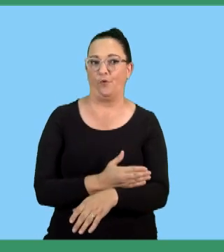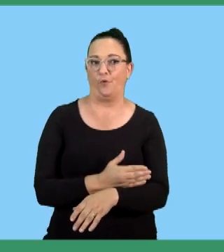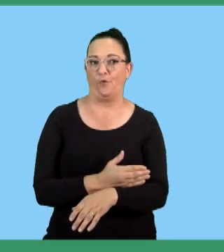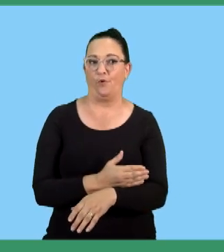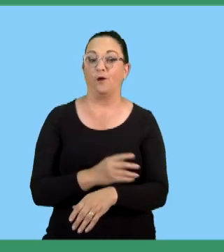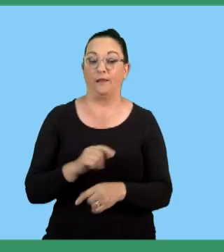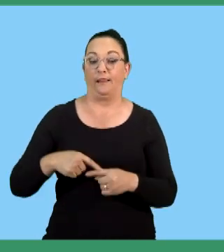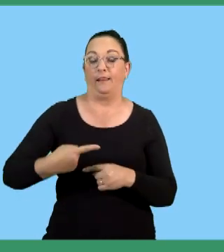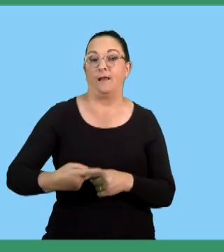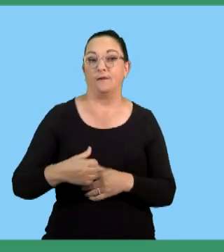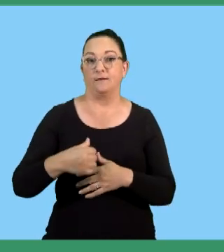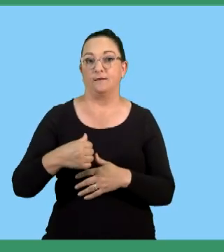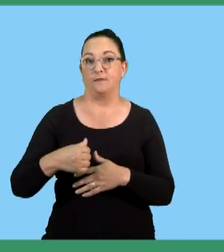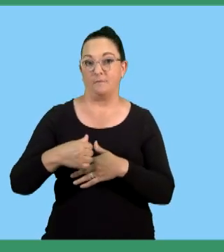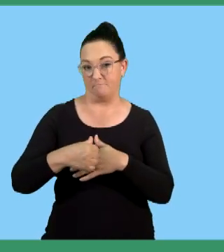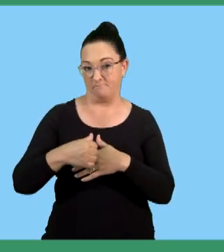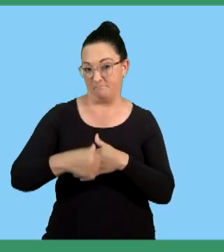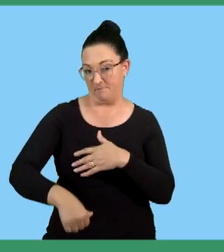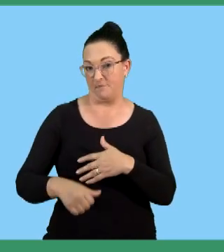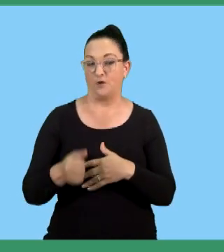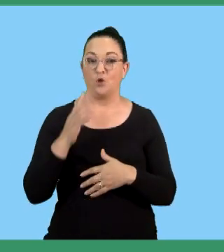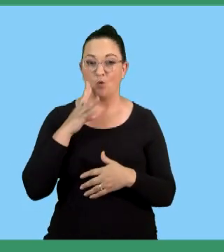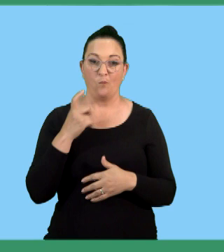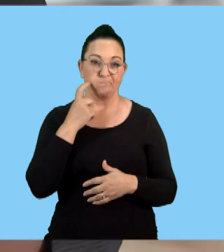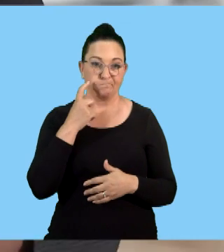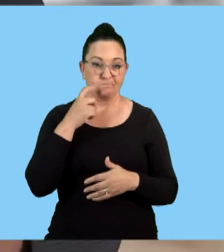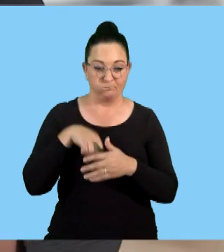today that tomorrow you're going on parental leave. No, the